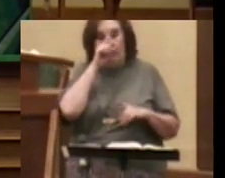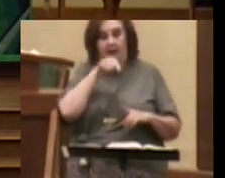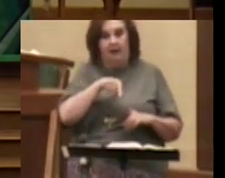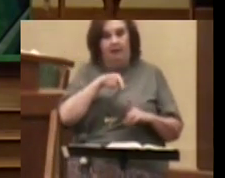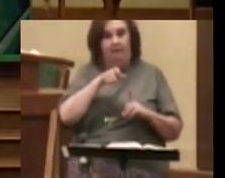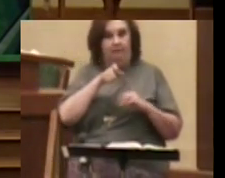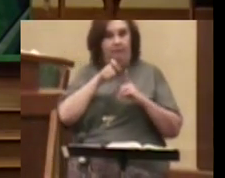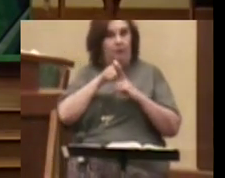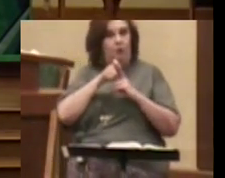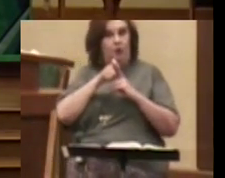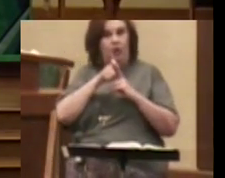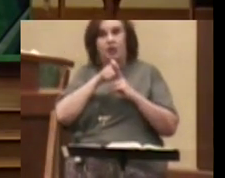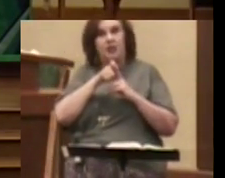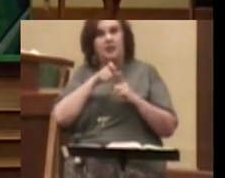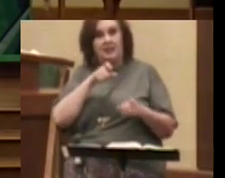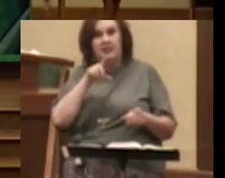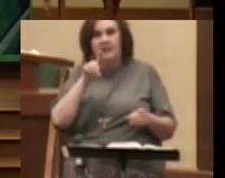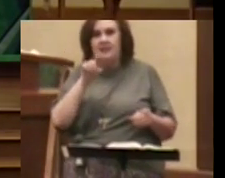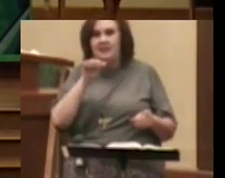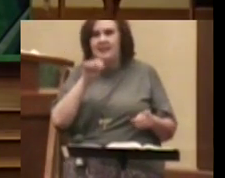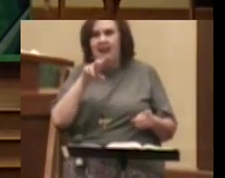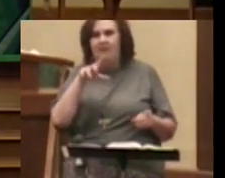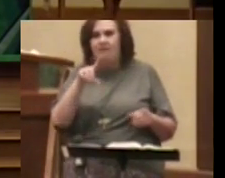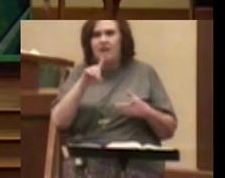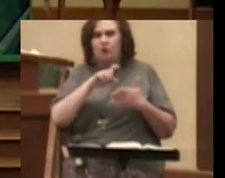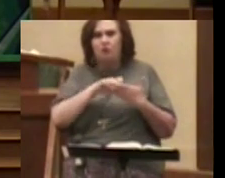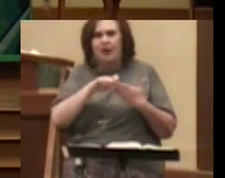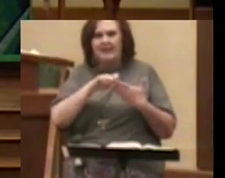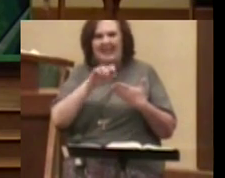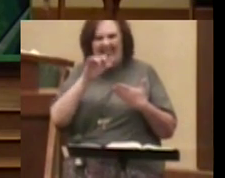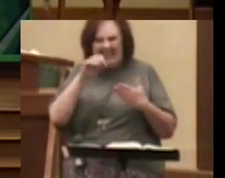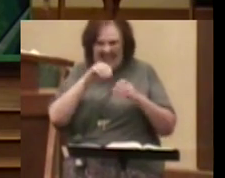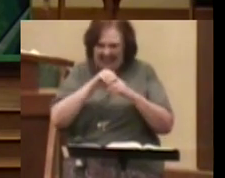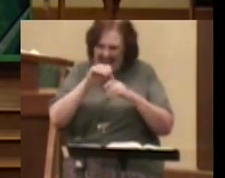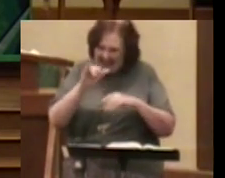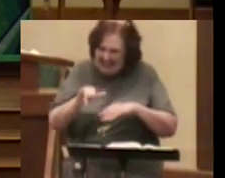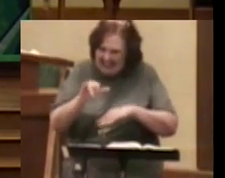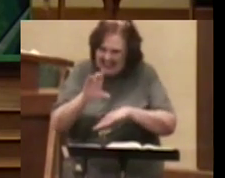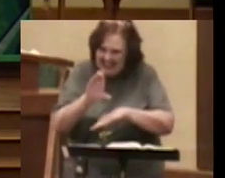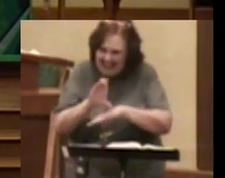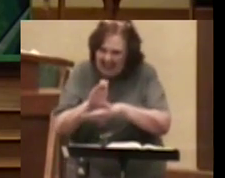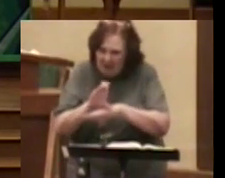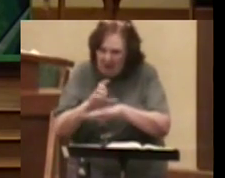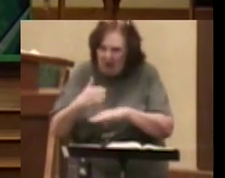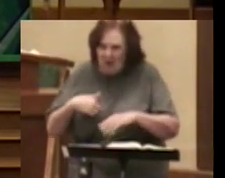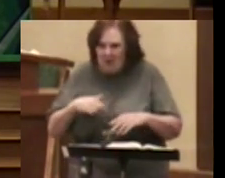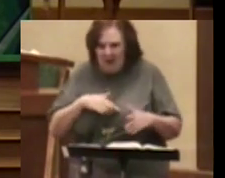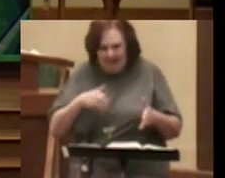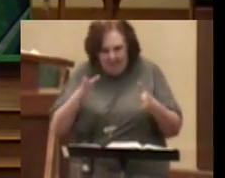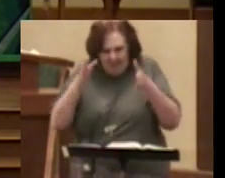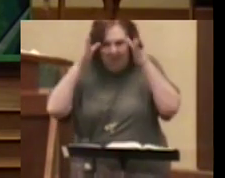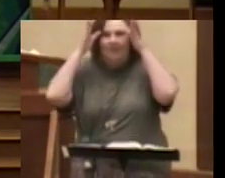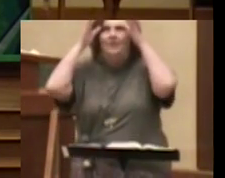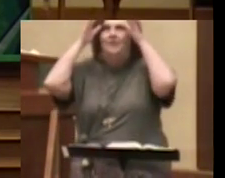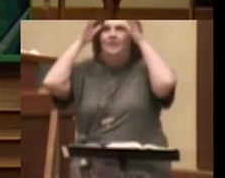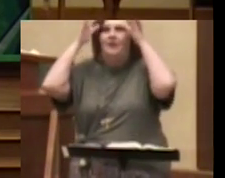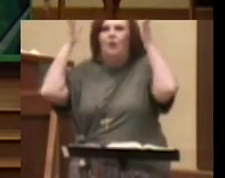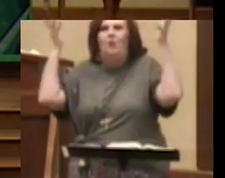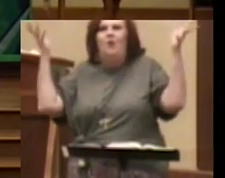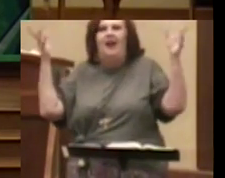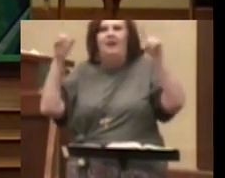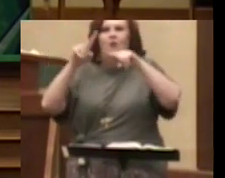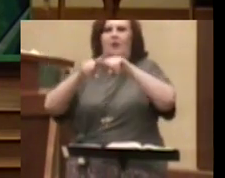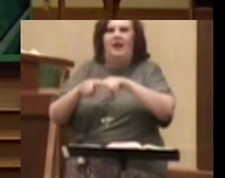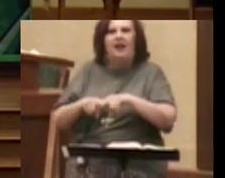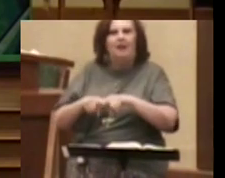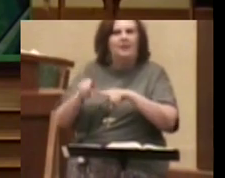of the psalmist, of David himself, that in this sanctuary we orient ourselves to the reliability of the